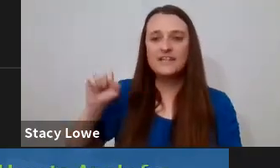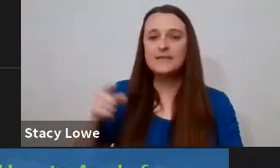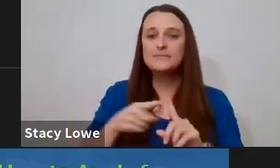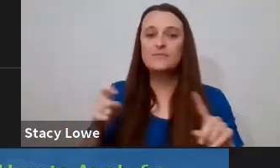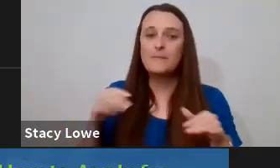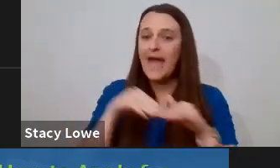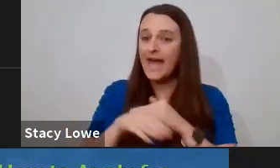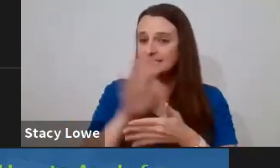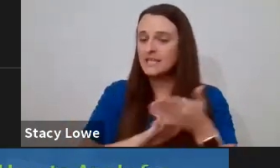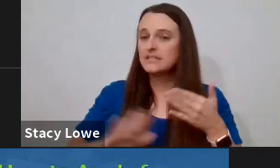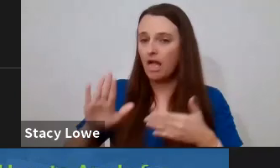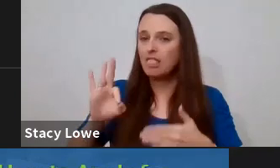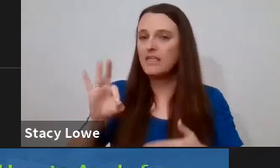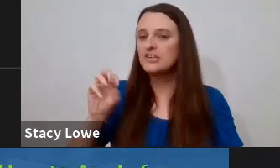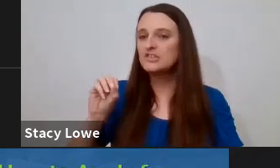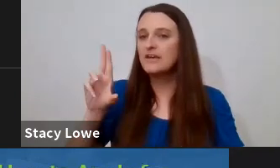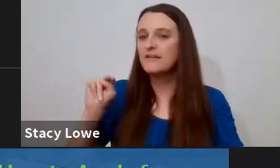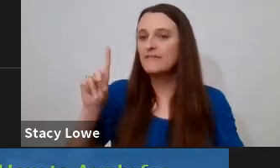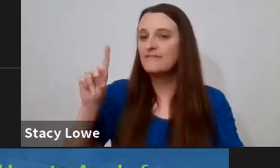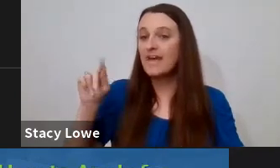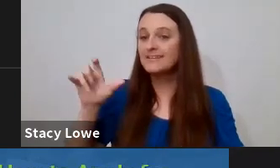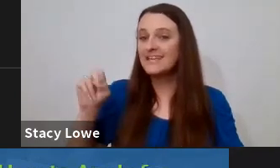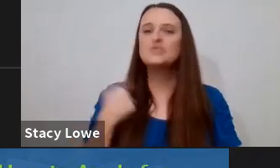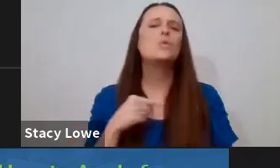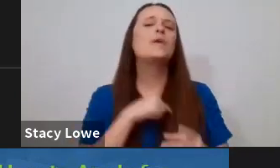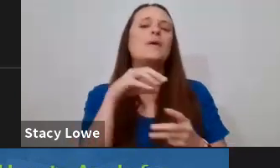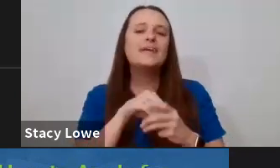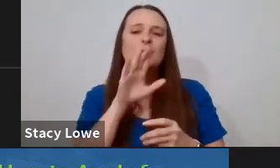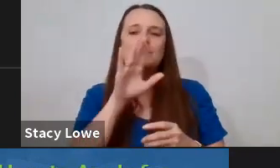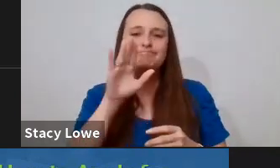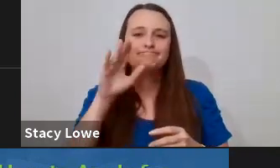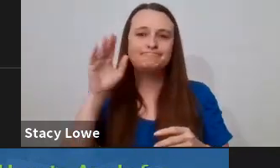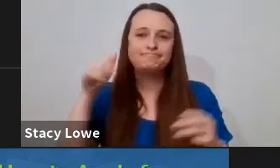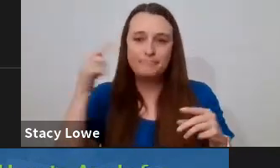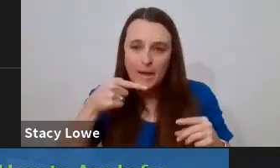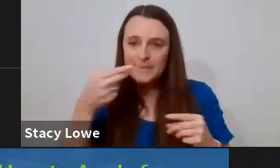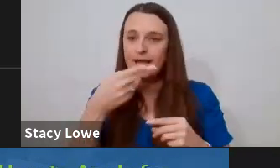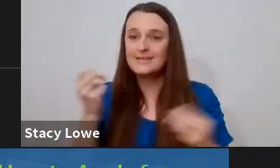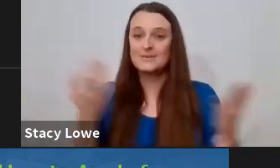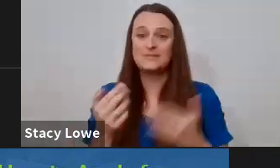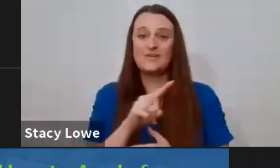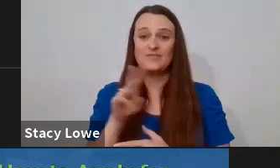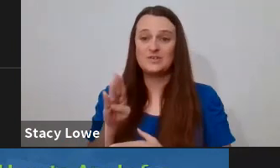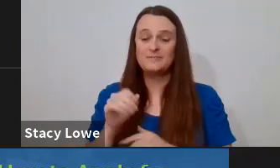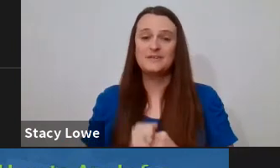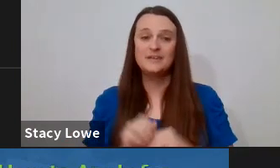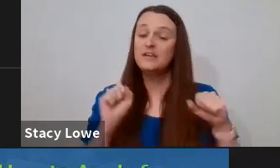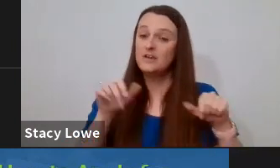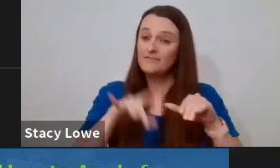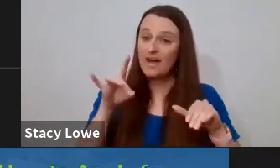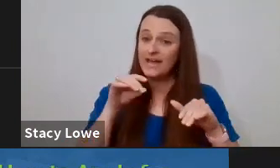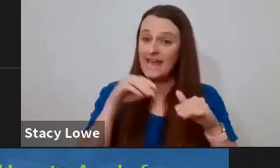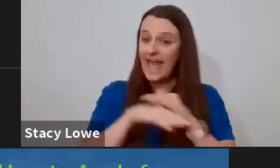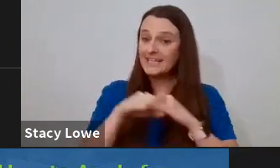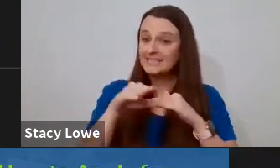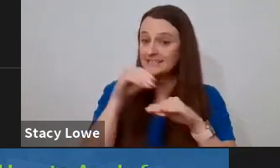We are in your high schools, in the public high schools in Virginia Beach. You can find an Access advisor in each one.